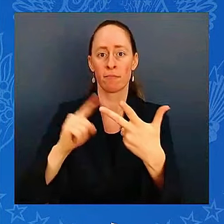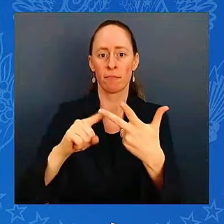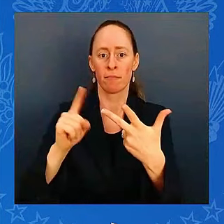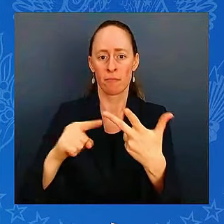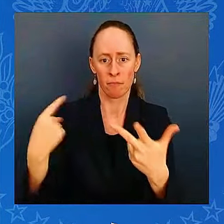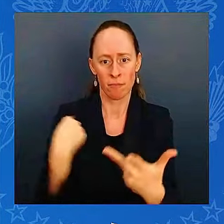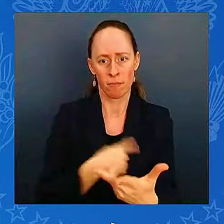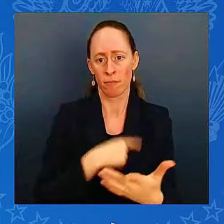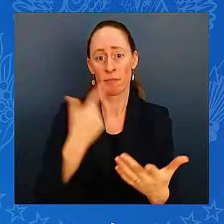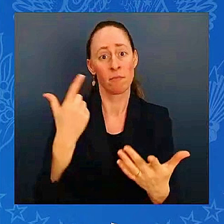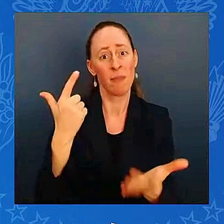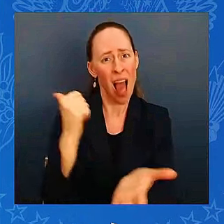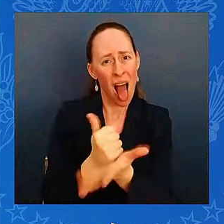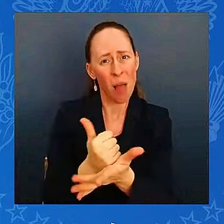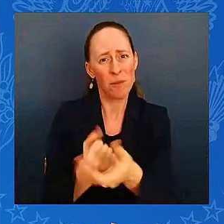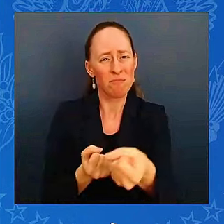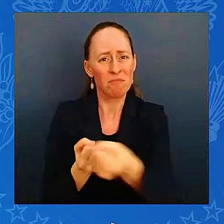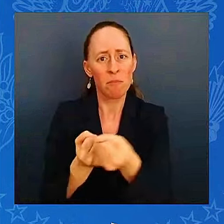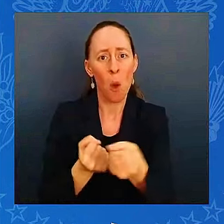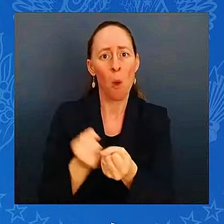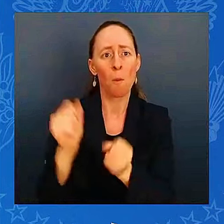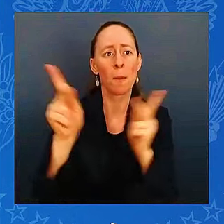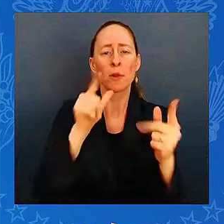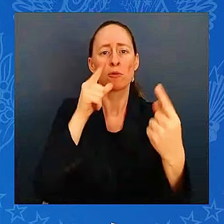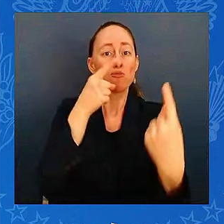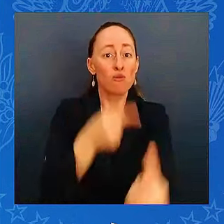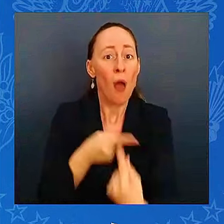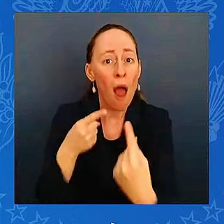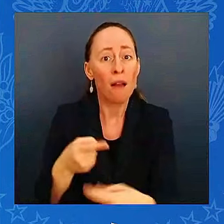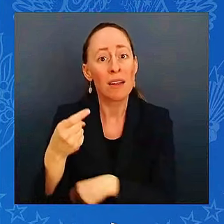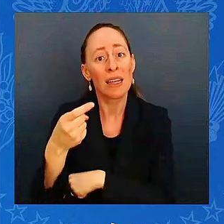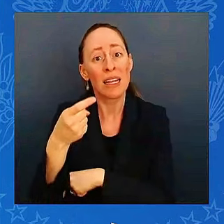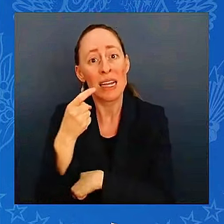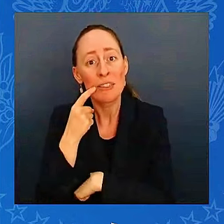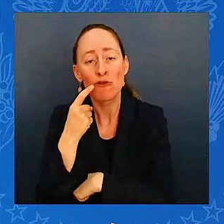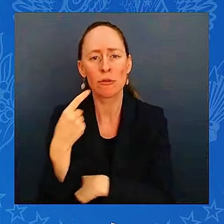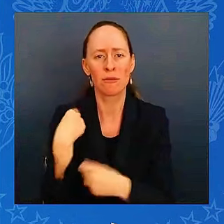access to life-saving medications. It's possible. It's about